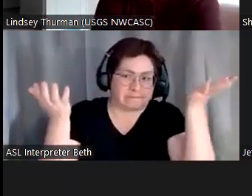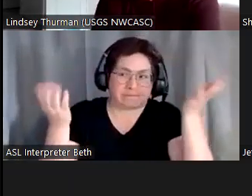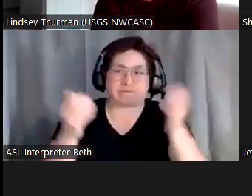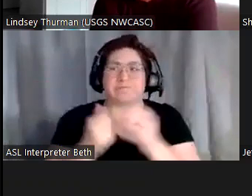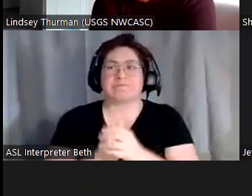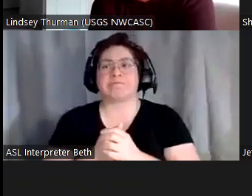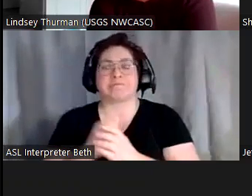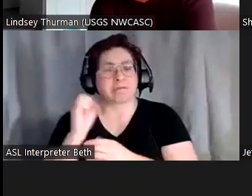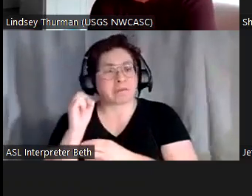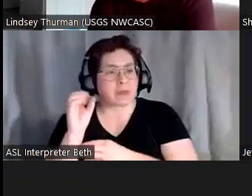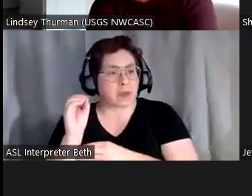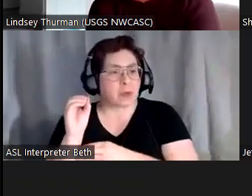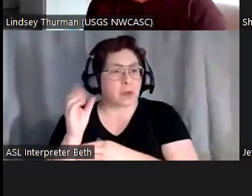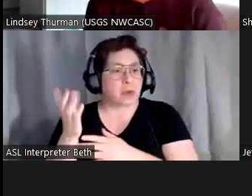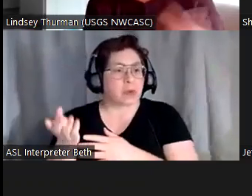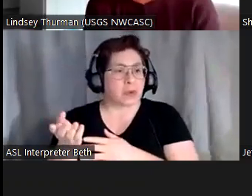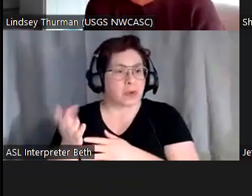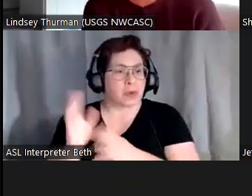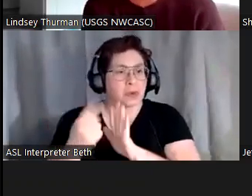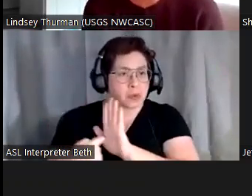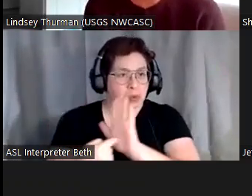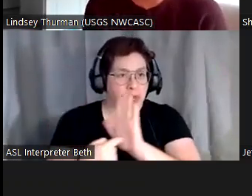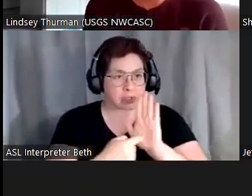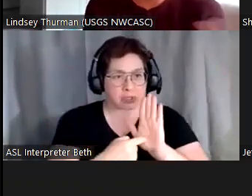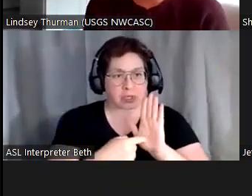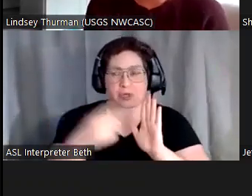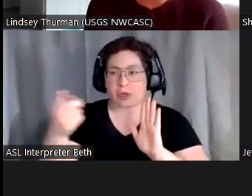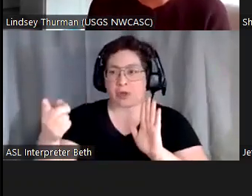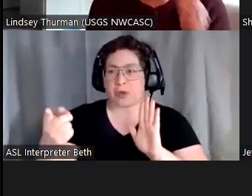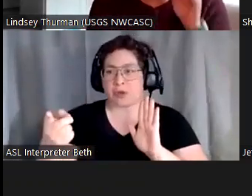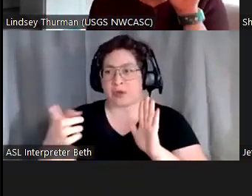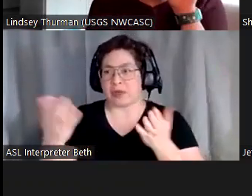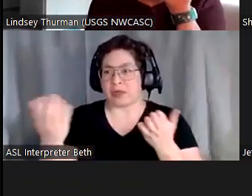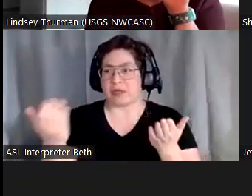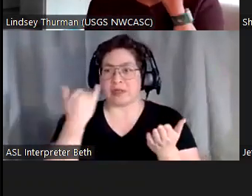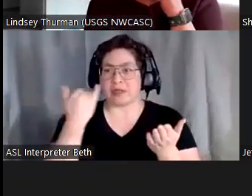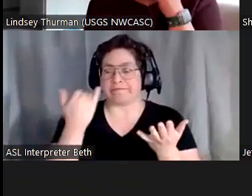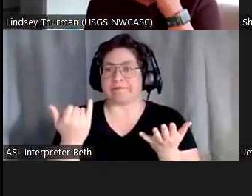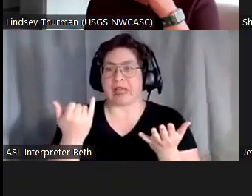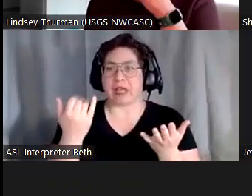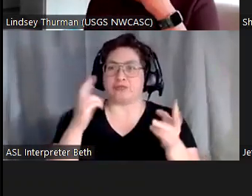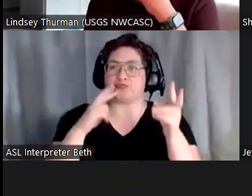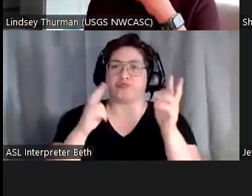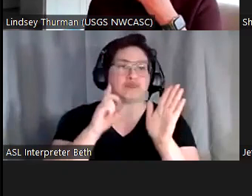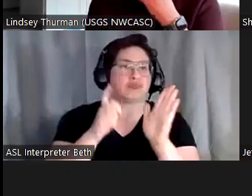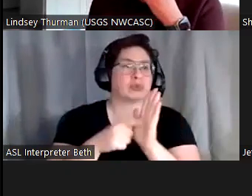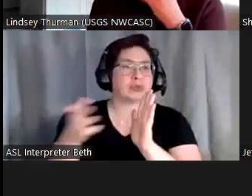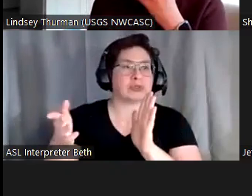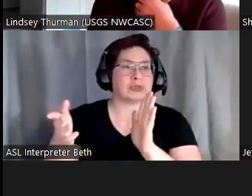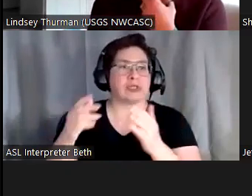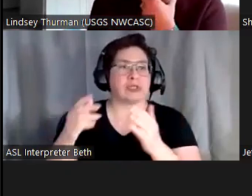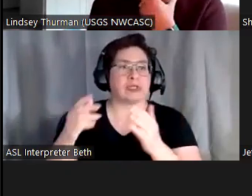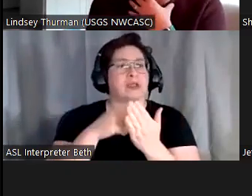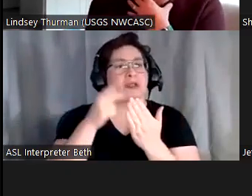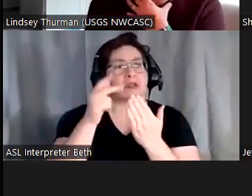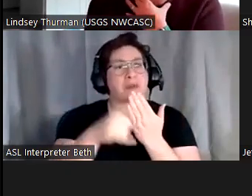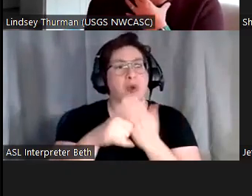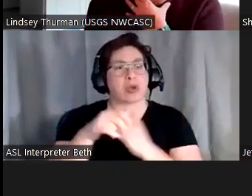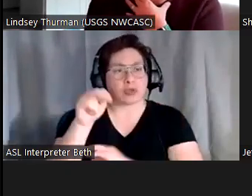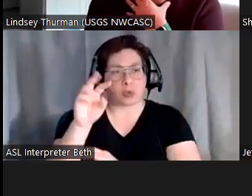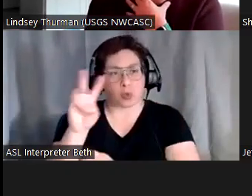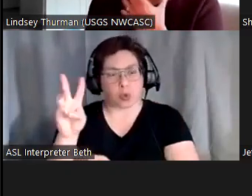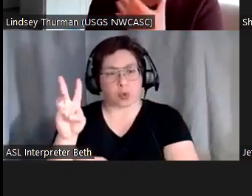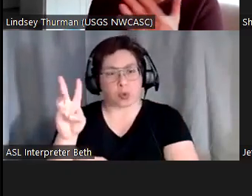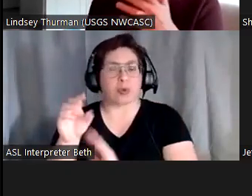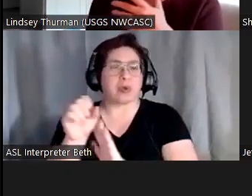So just to share with you where we've gone with this, I've got a project here in the Northwest with state